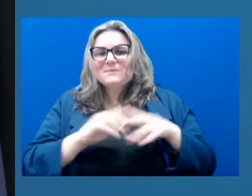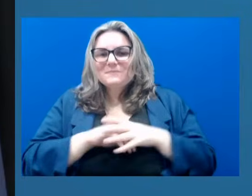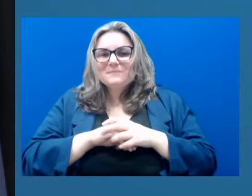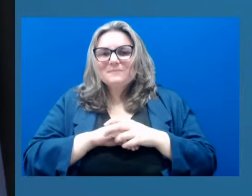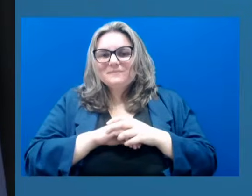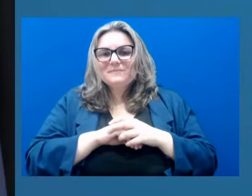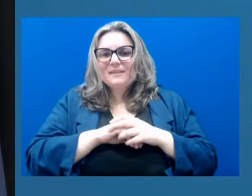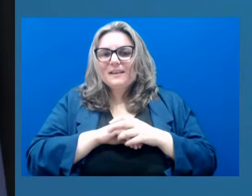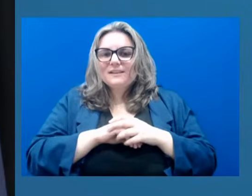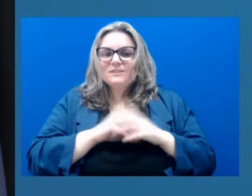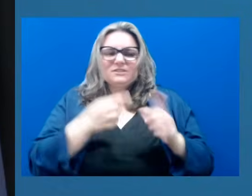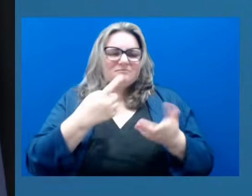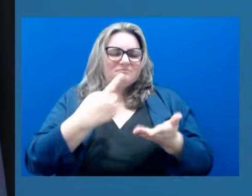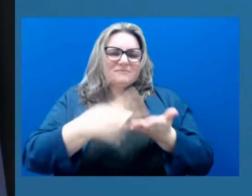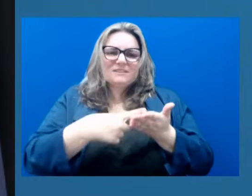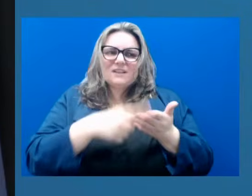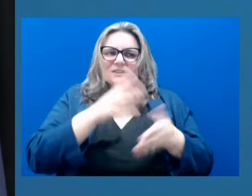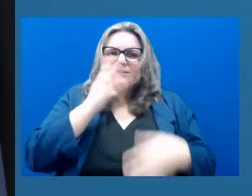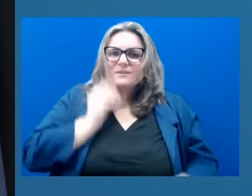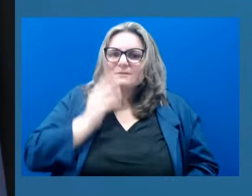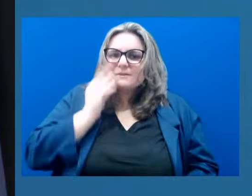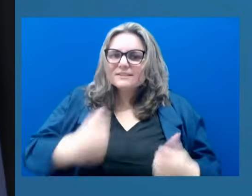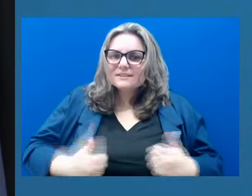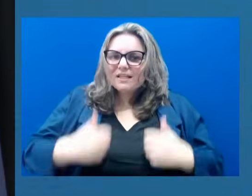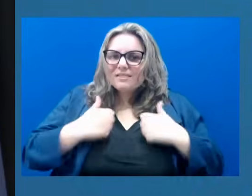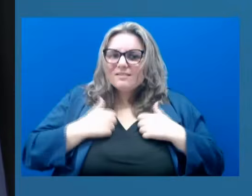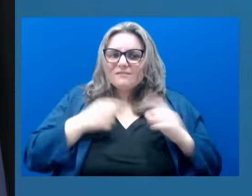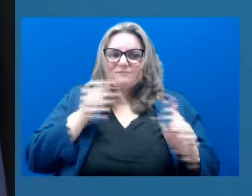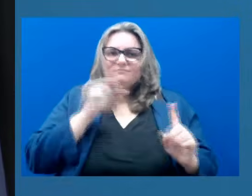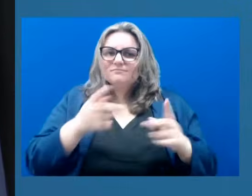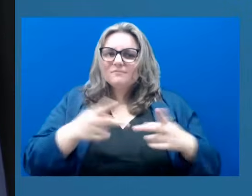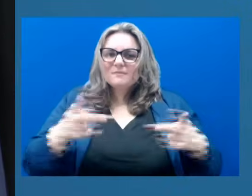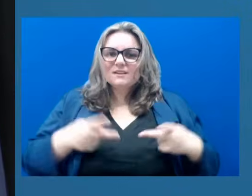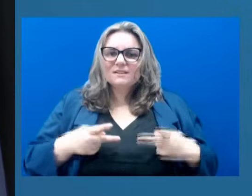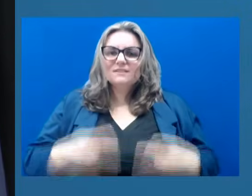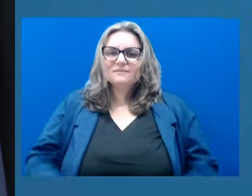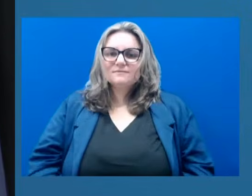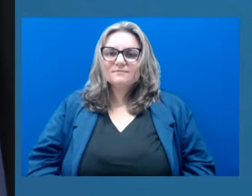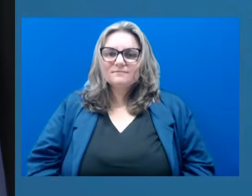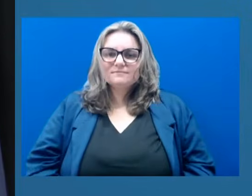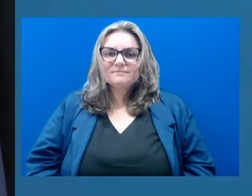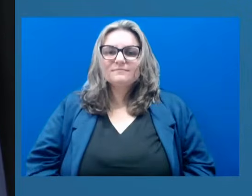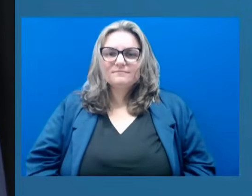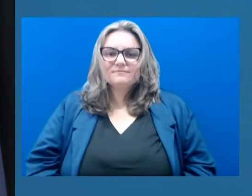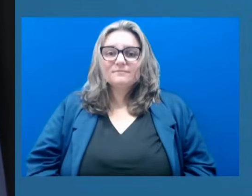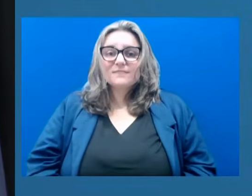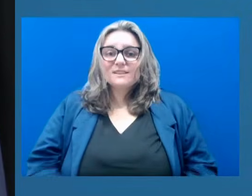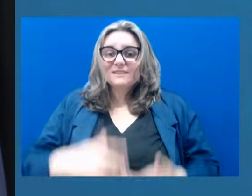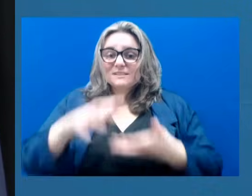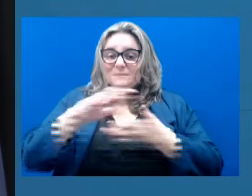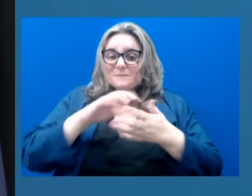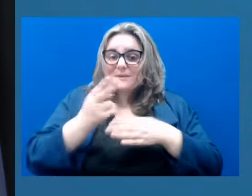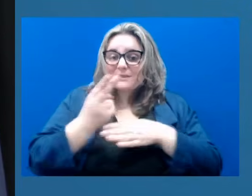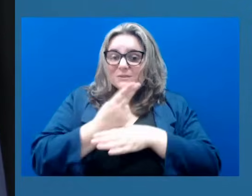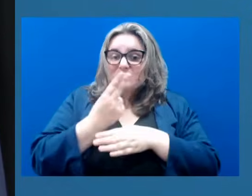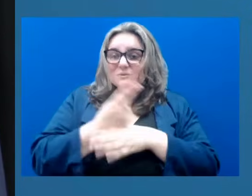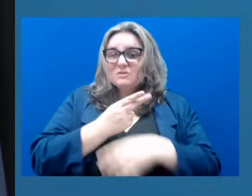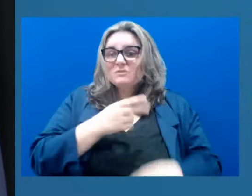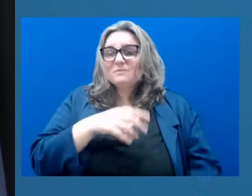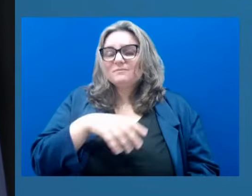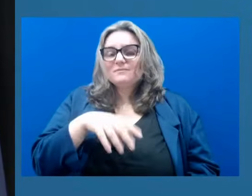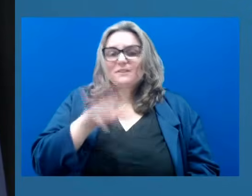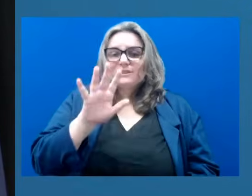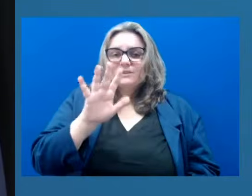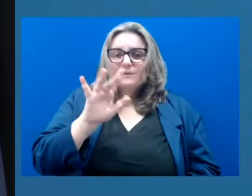live in a place. And this is, you know, mixed use. It's 25% affordable, it's